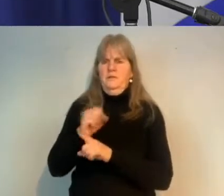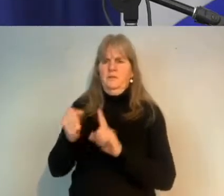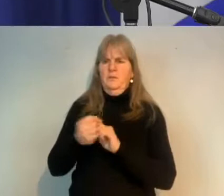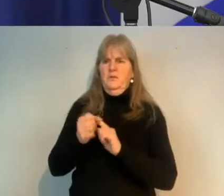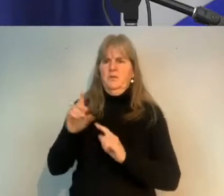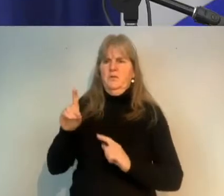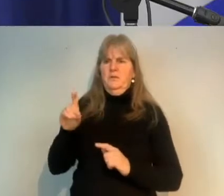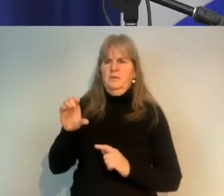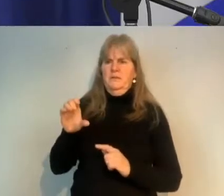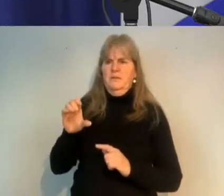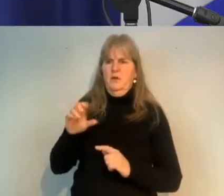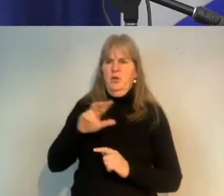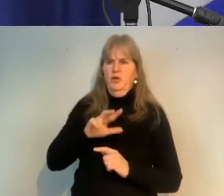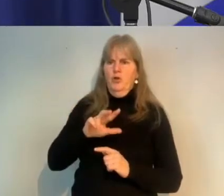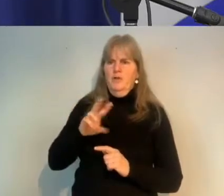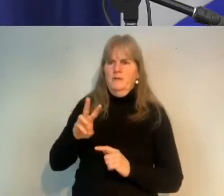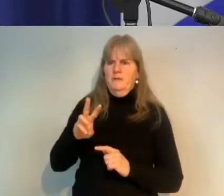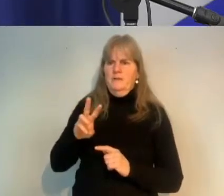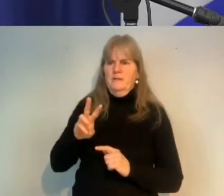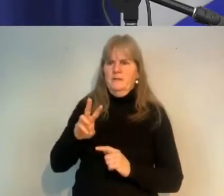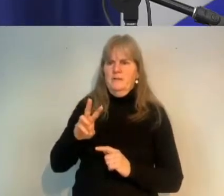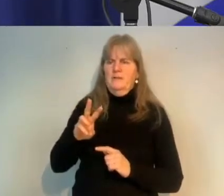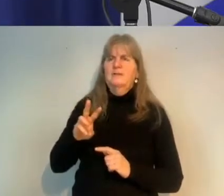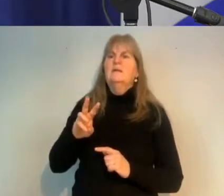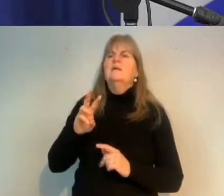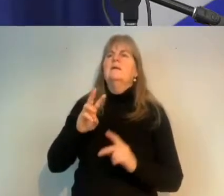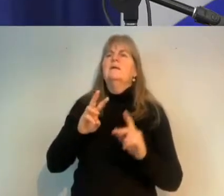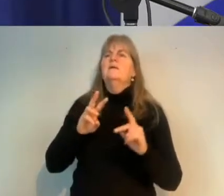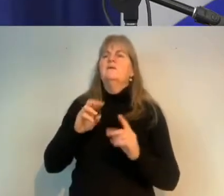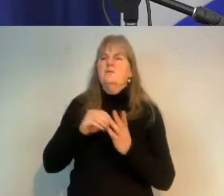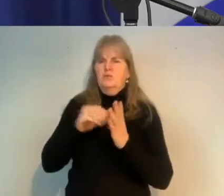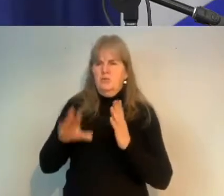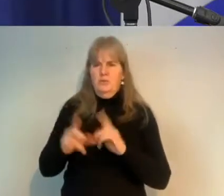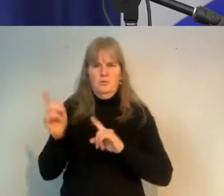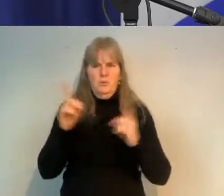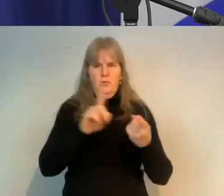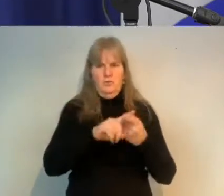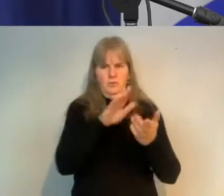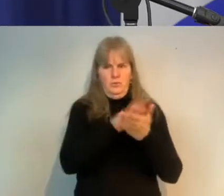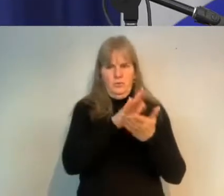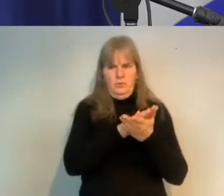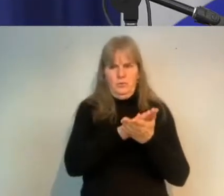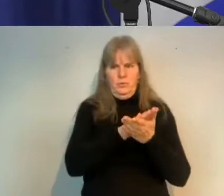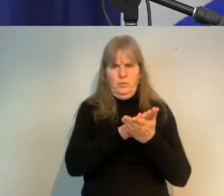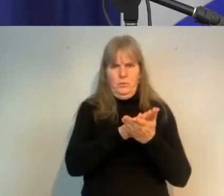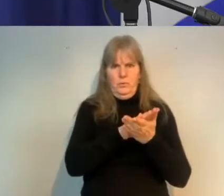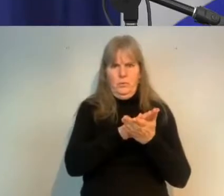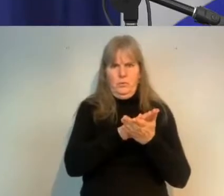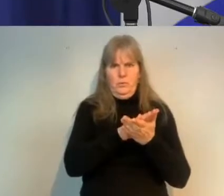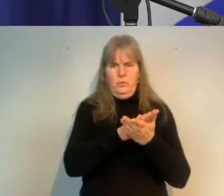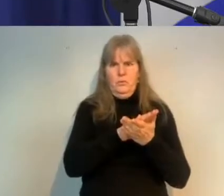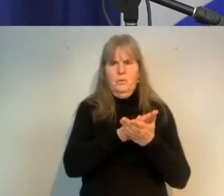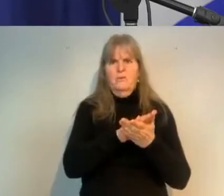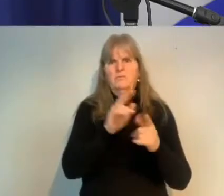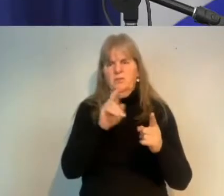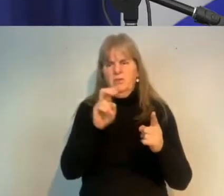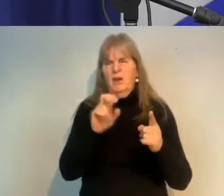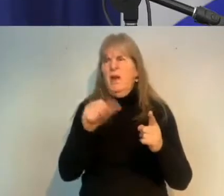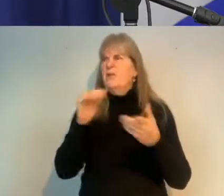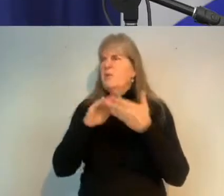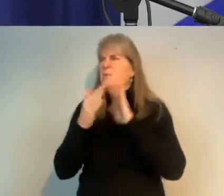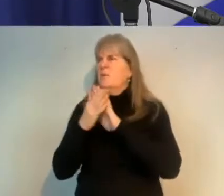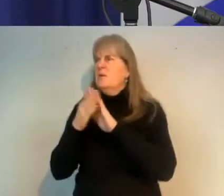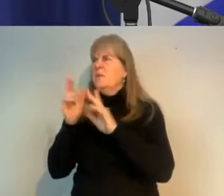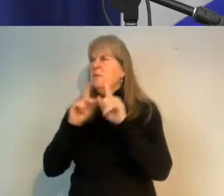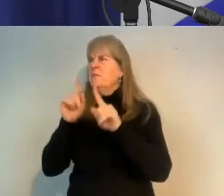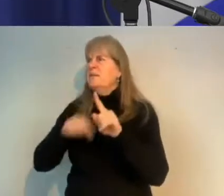of approximately 250 students showed up for school. And I've also heard from a number of community members who say they have no